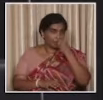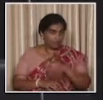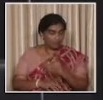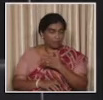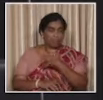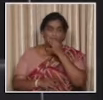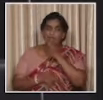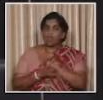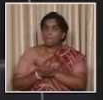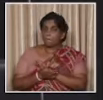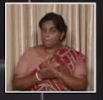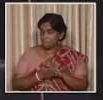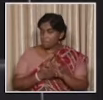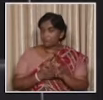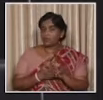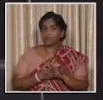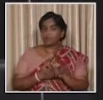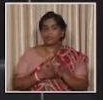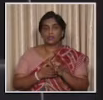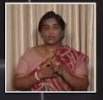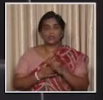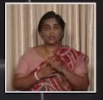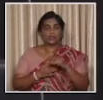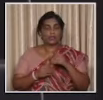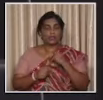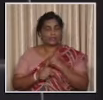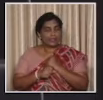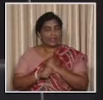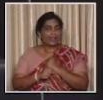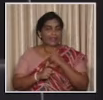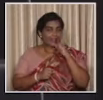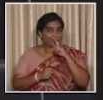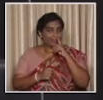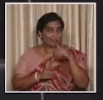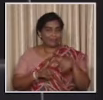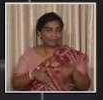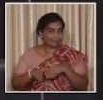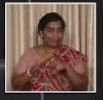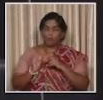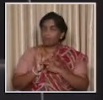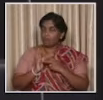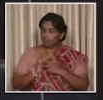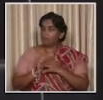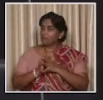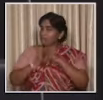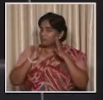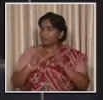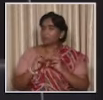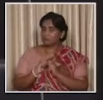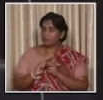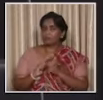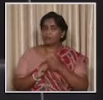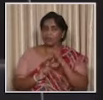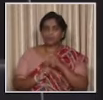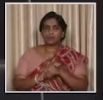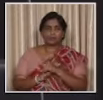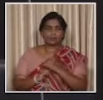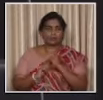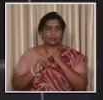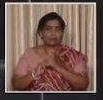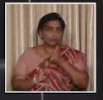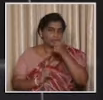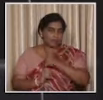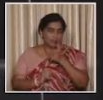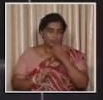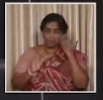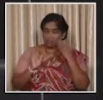Nilwala project, right? There had been various issues about corruption, various things. Recently, we had a problem in